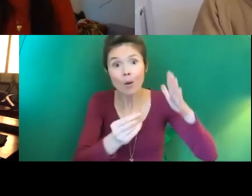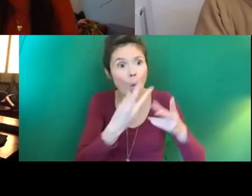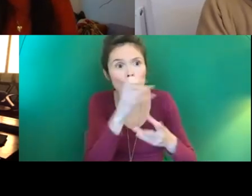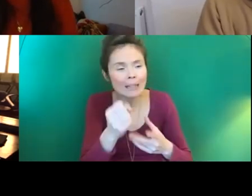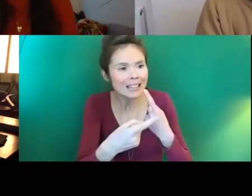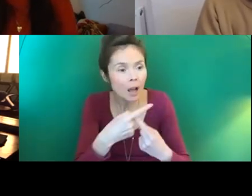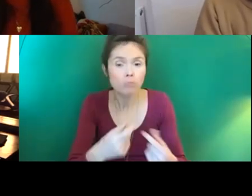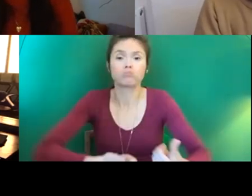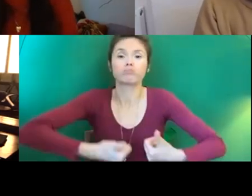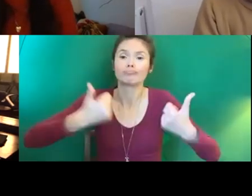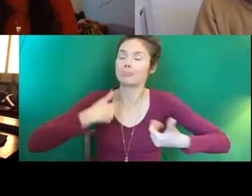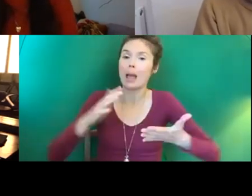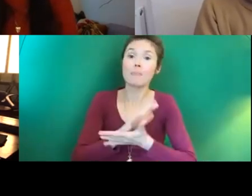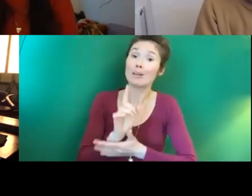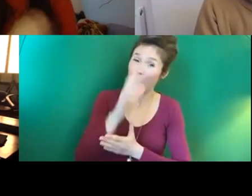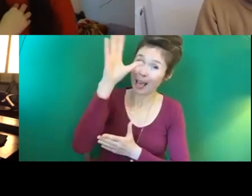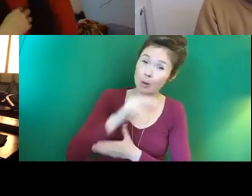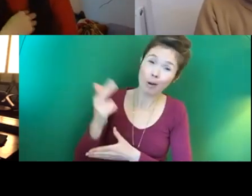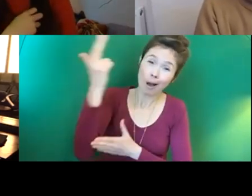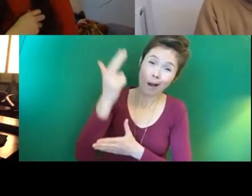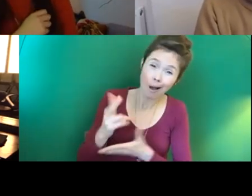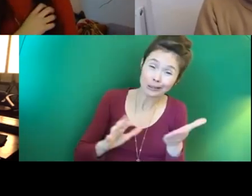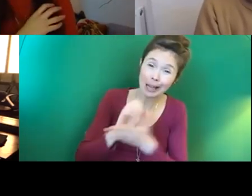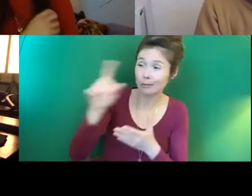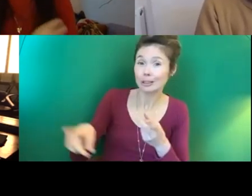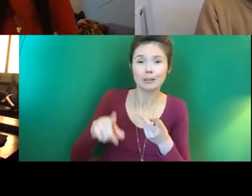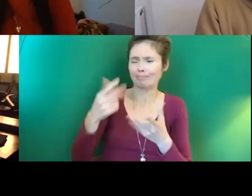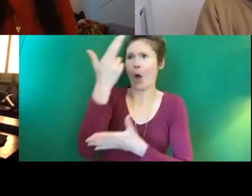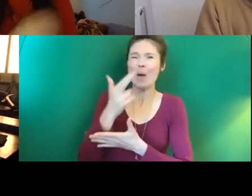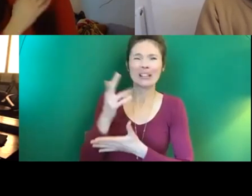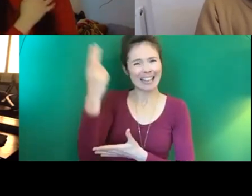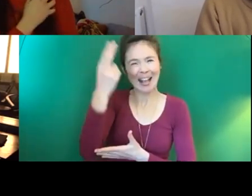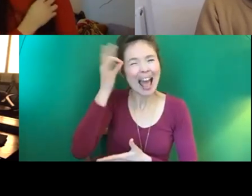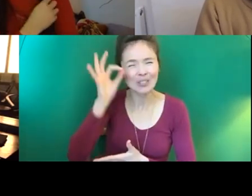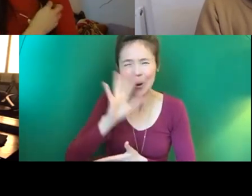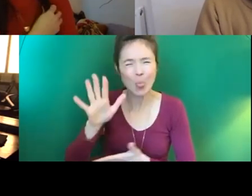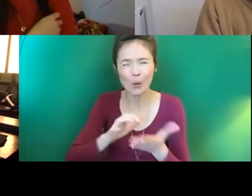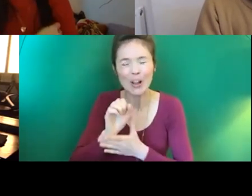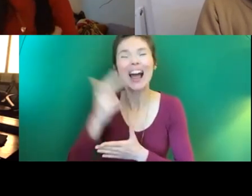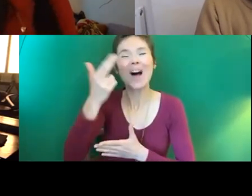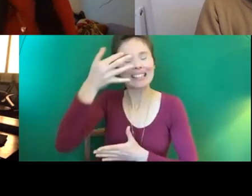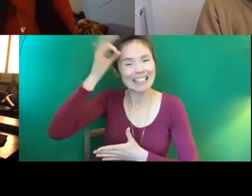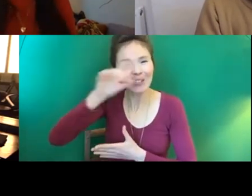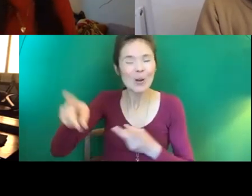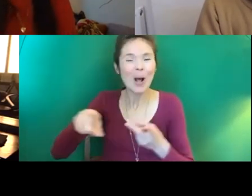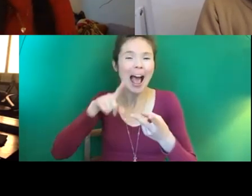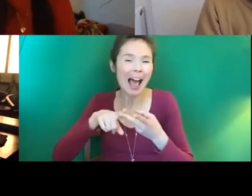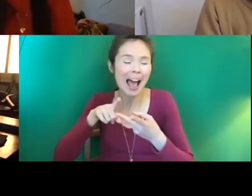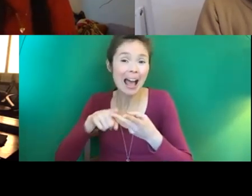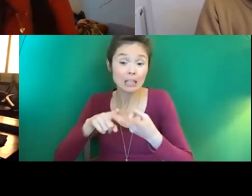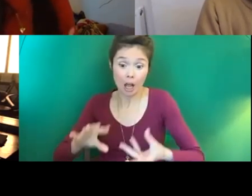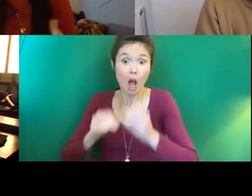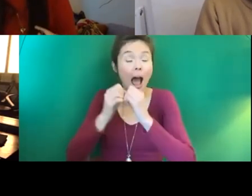like Unlimited and Arts Council that we can raise the game. And then working with organisations like Crown Lane and Attitudes